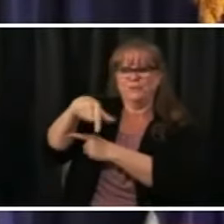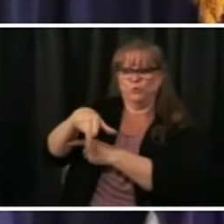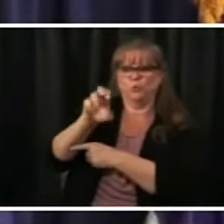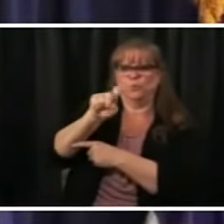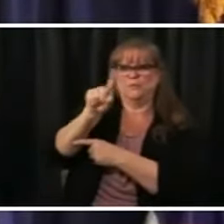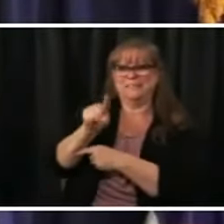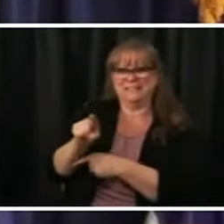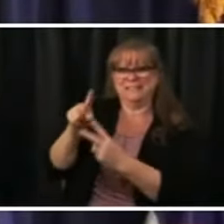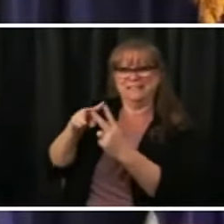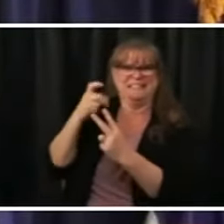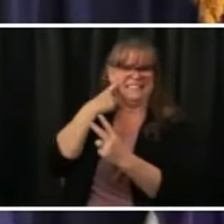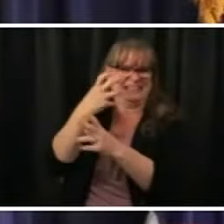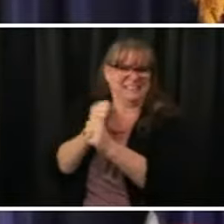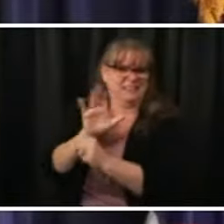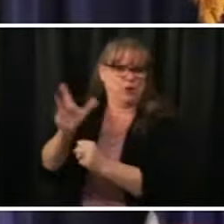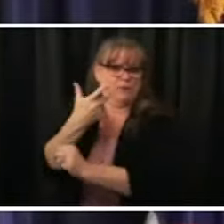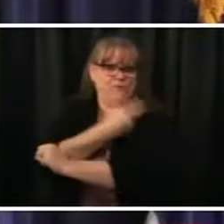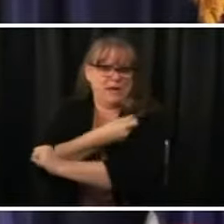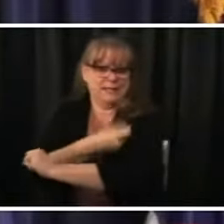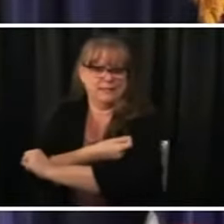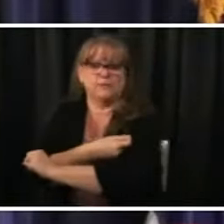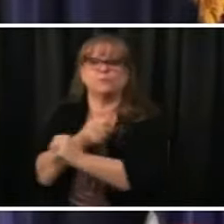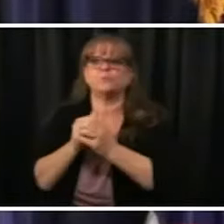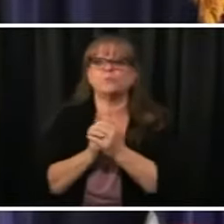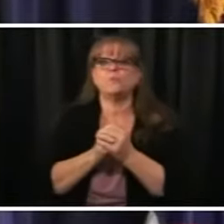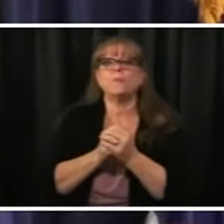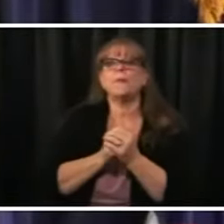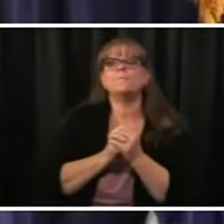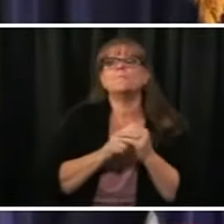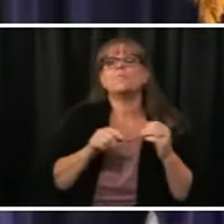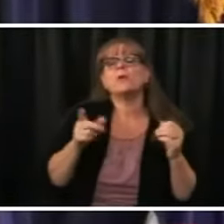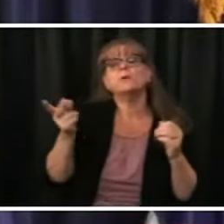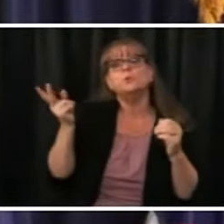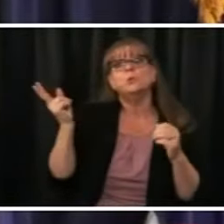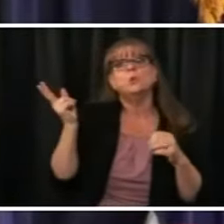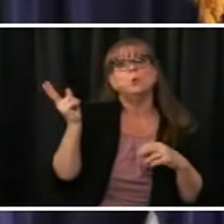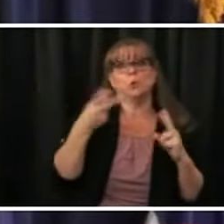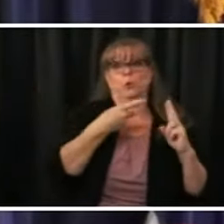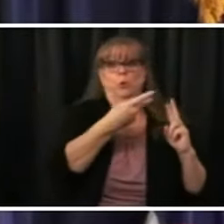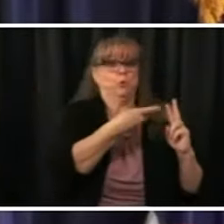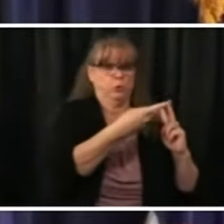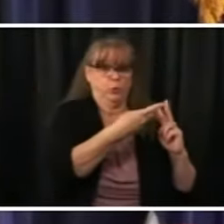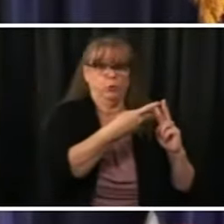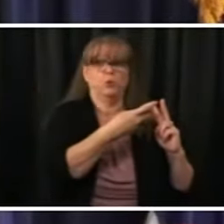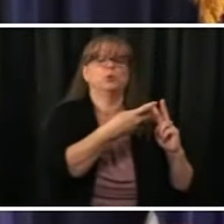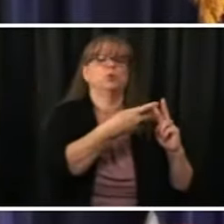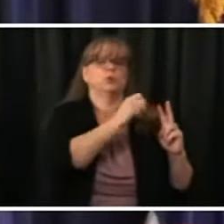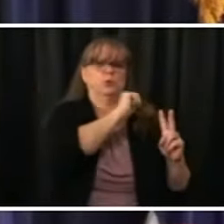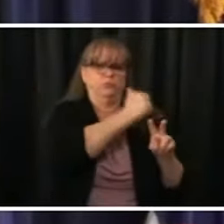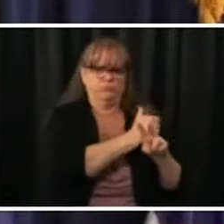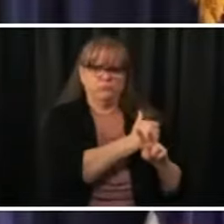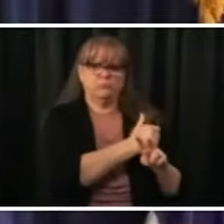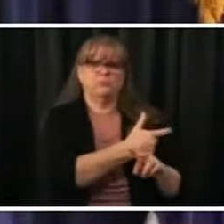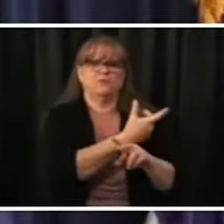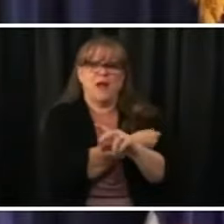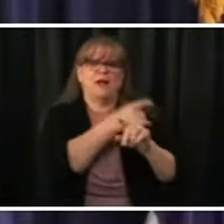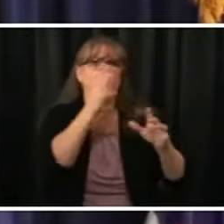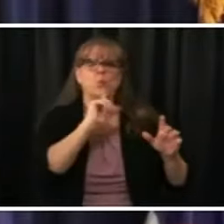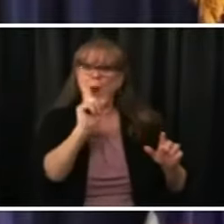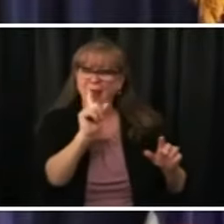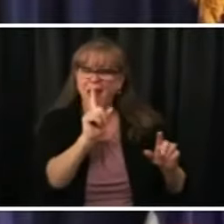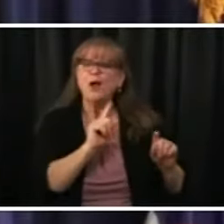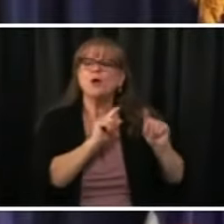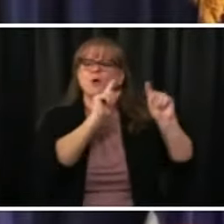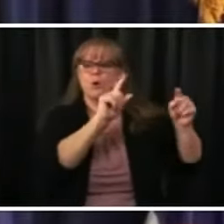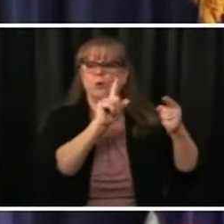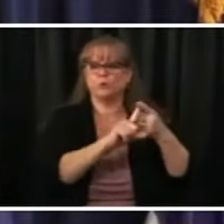actually helped organize a event at St. Cajetan's Catholic Church that I went to last weekend. Rebecca got her vaccine